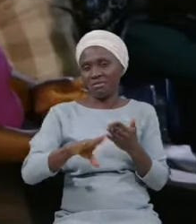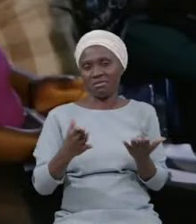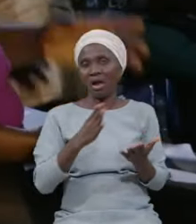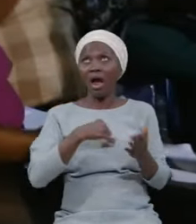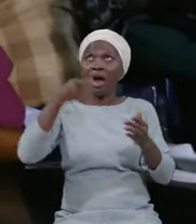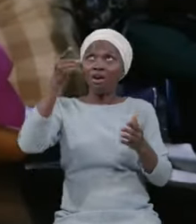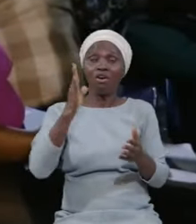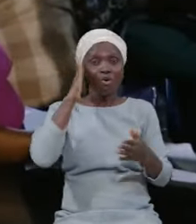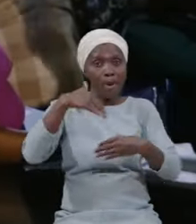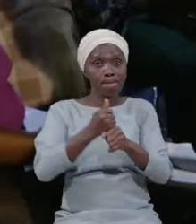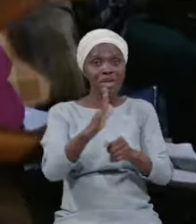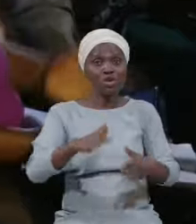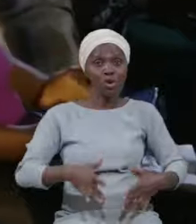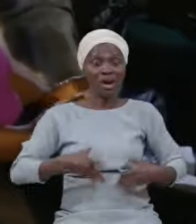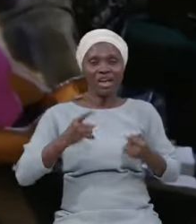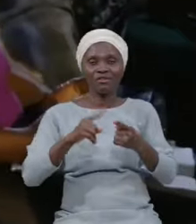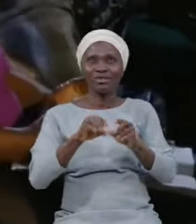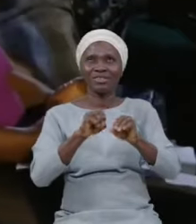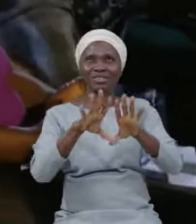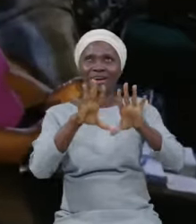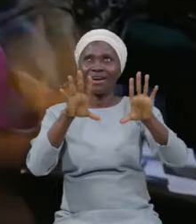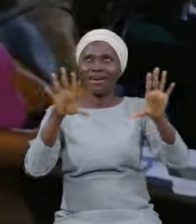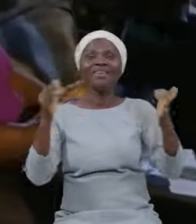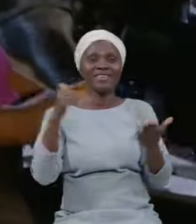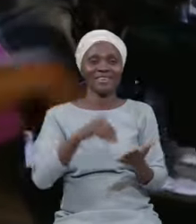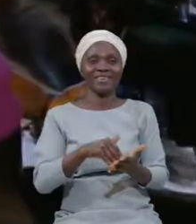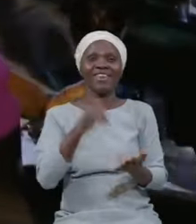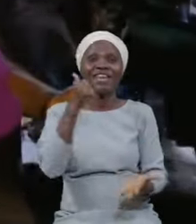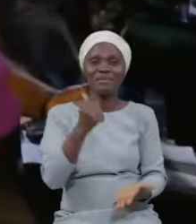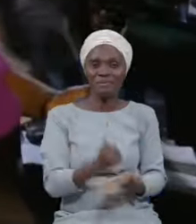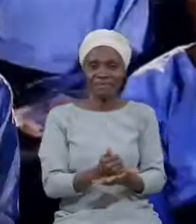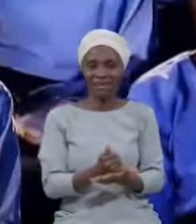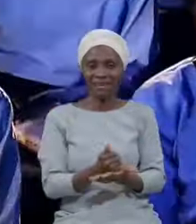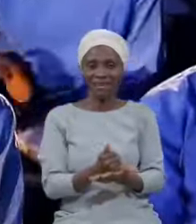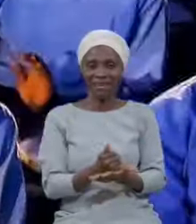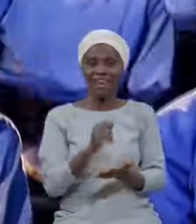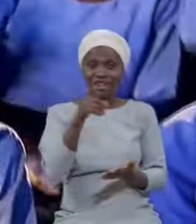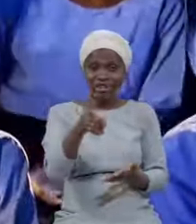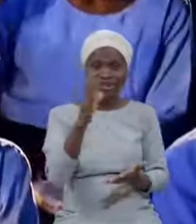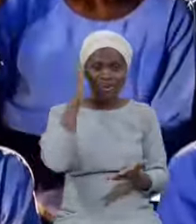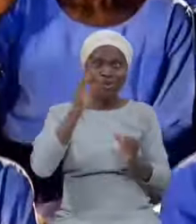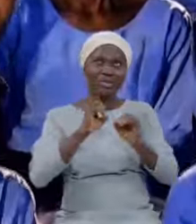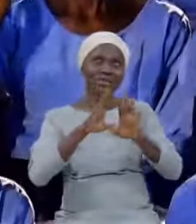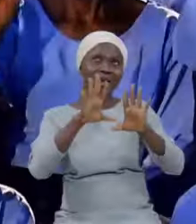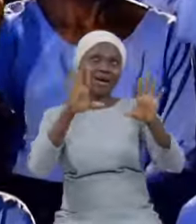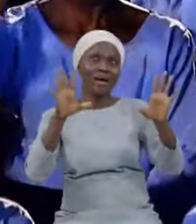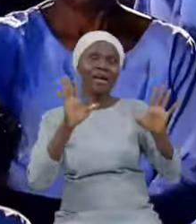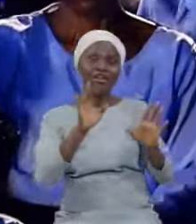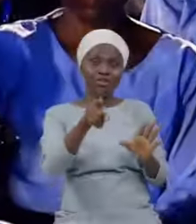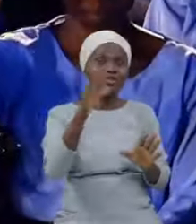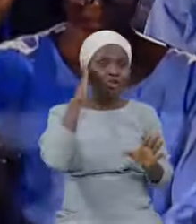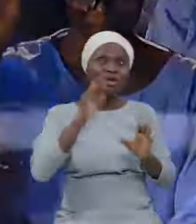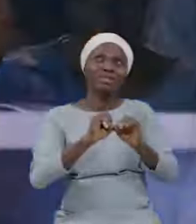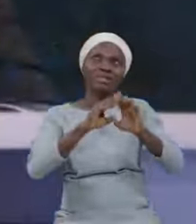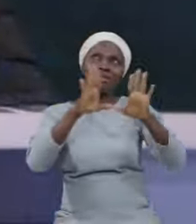shine again. I'm talking to somebody there. You will shine, you will shine, you will